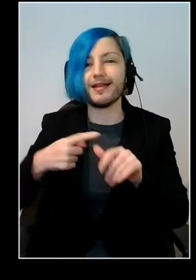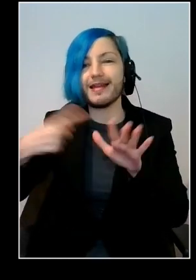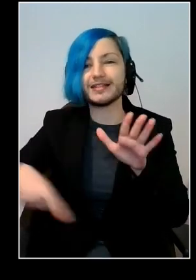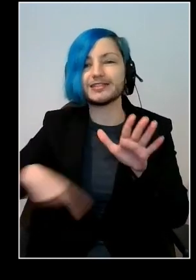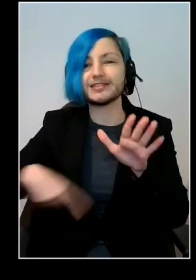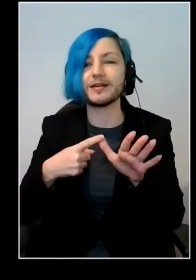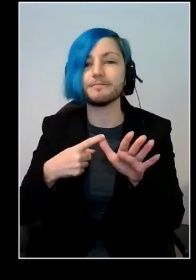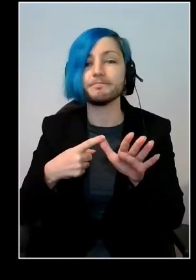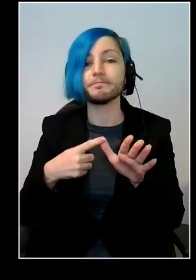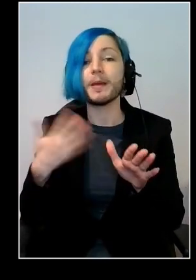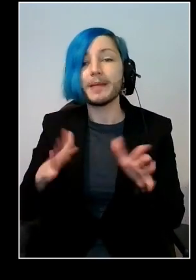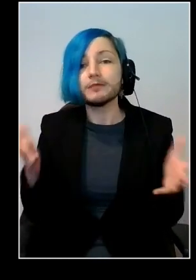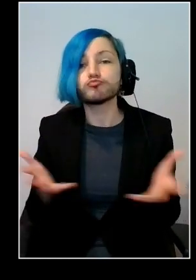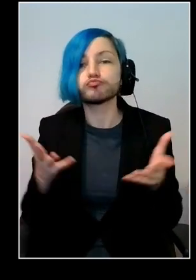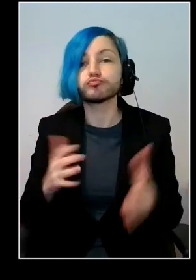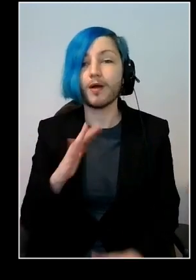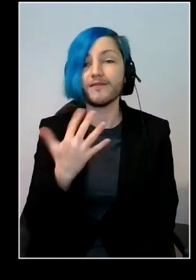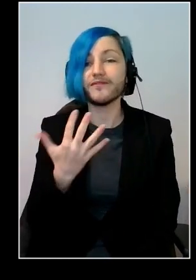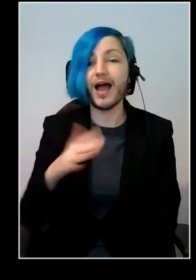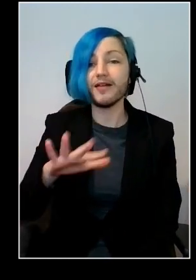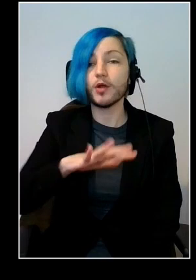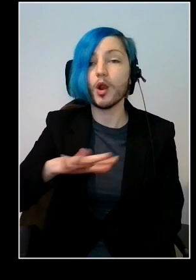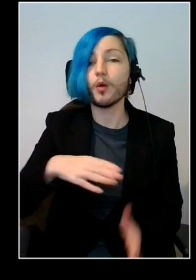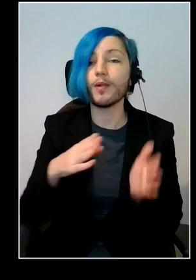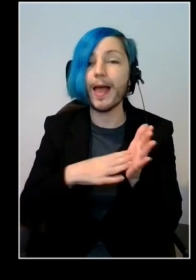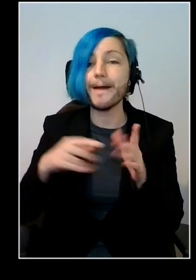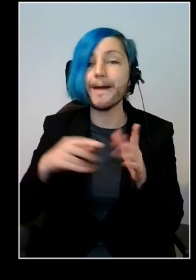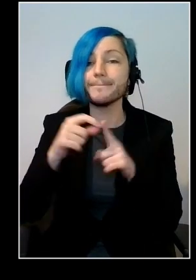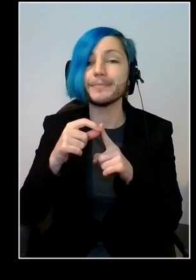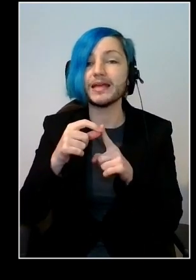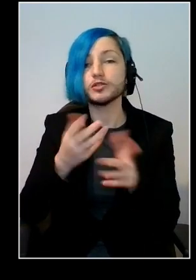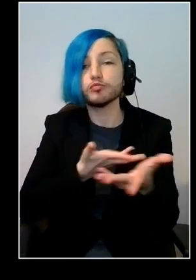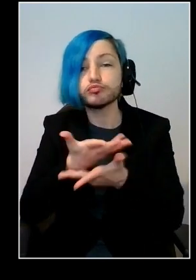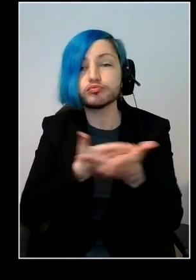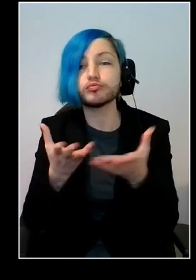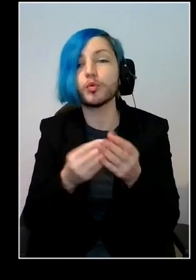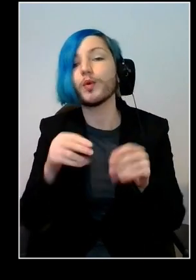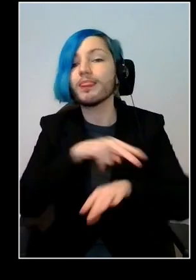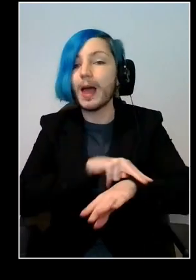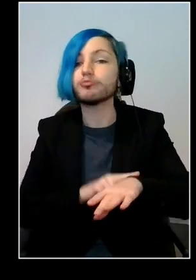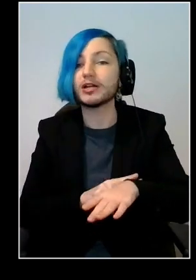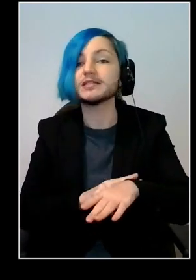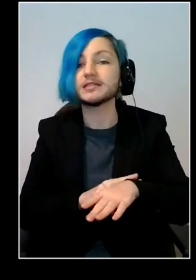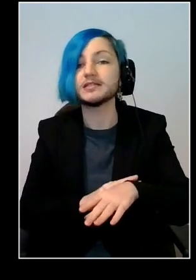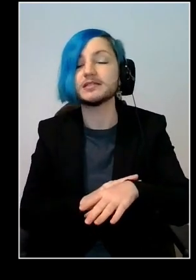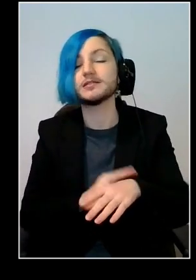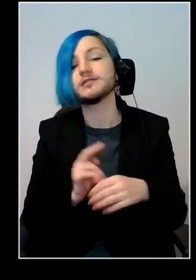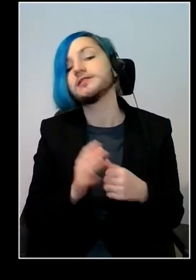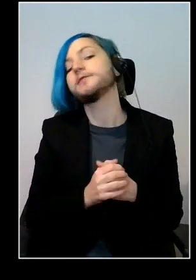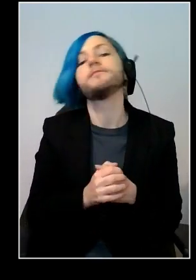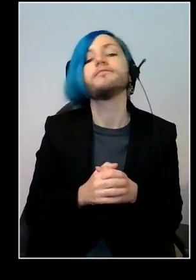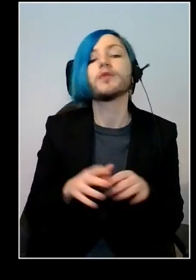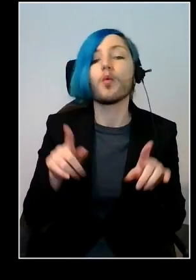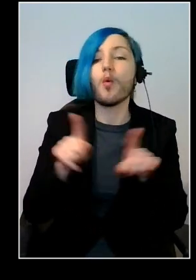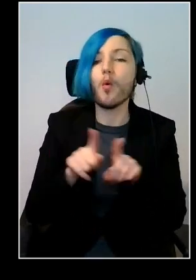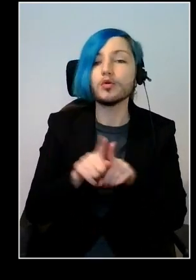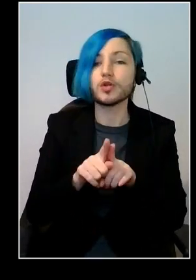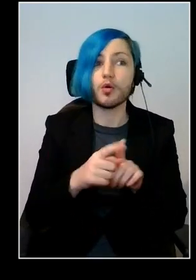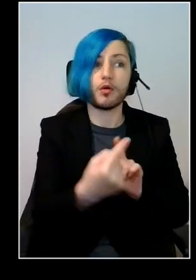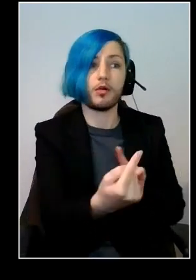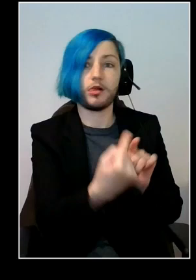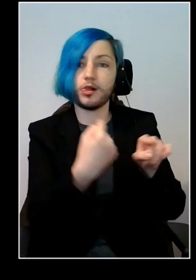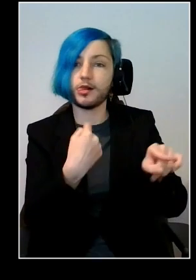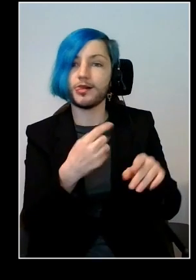of our local MPs to have a discussion with apprentices, who also got the chance to quiz the MPs about